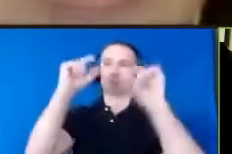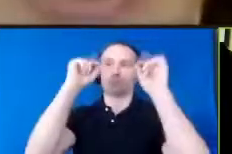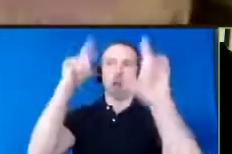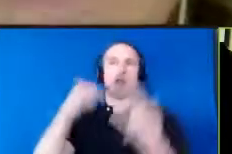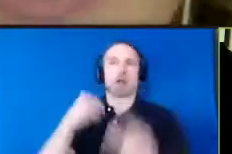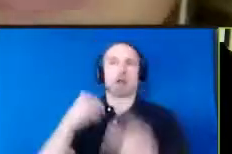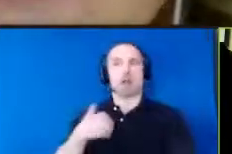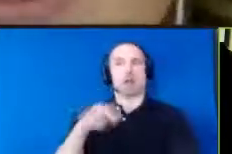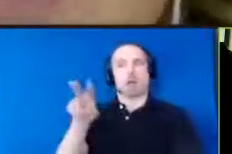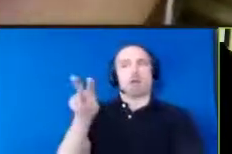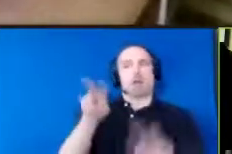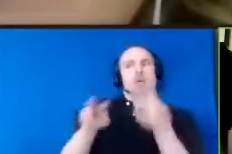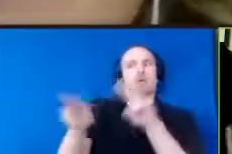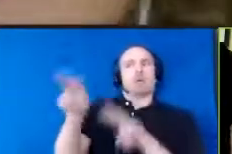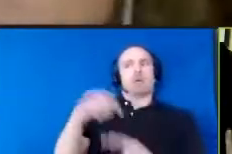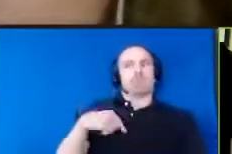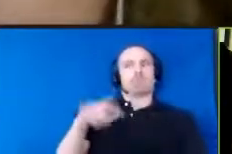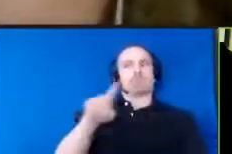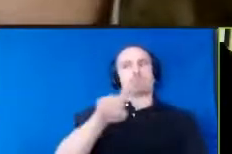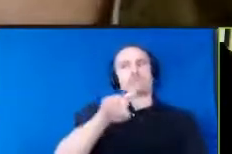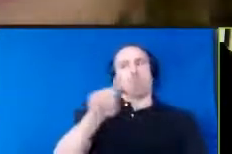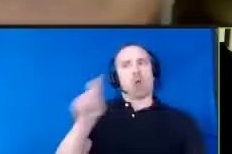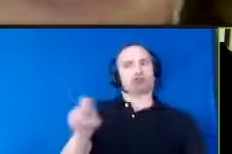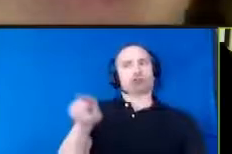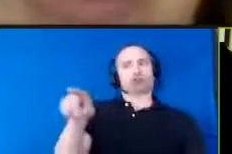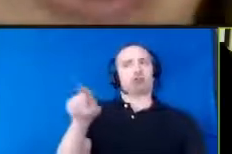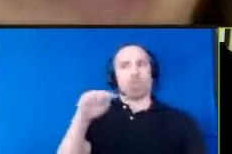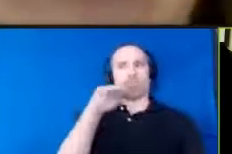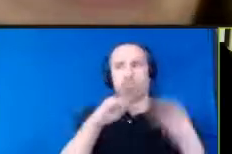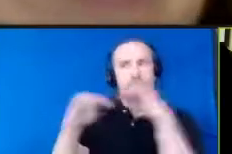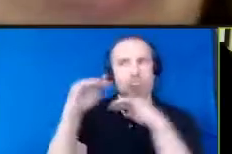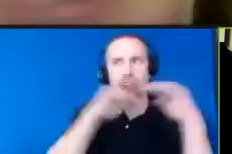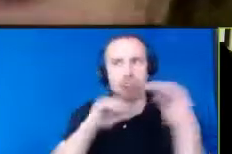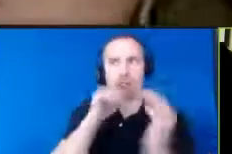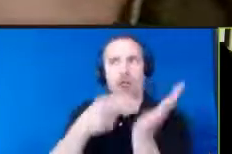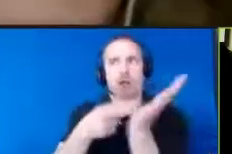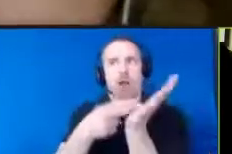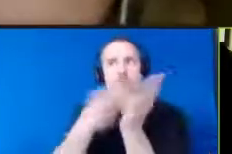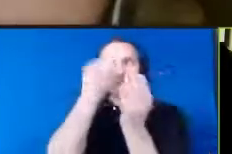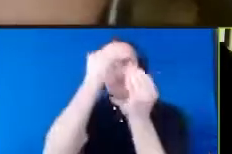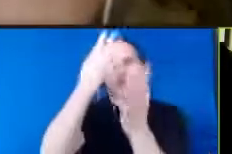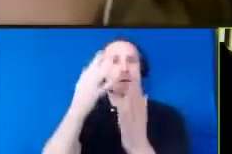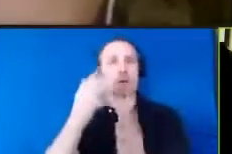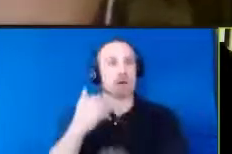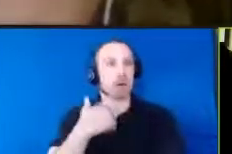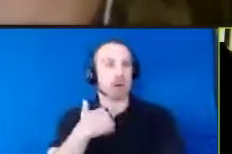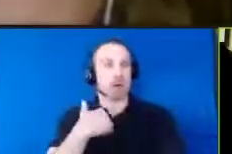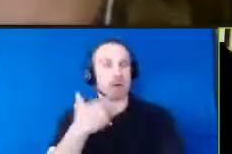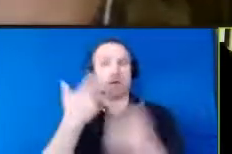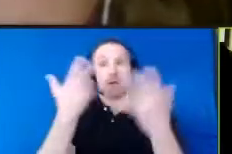presentation. I'm going to ask our folks to get some additional information from the person that just